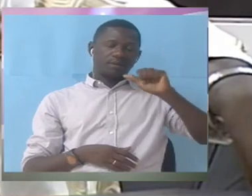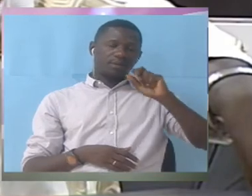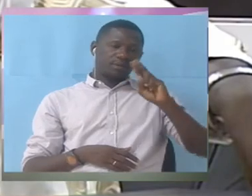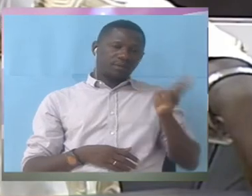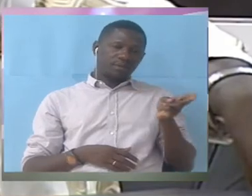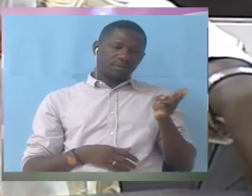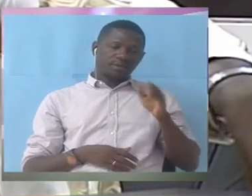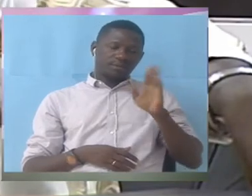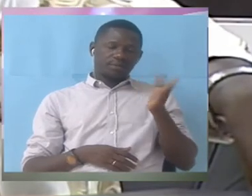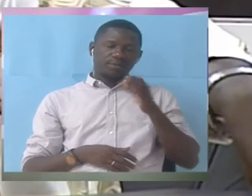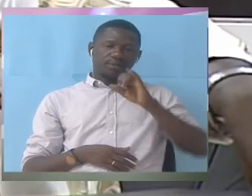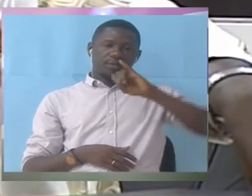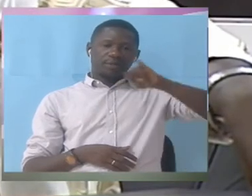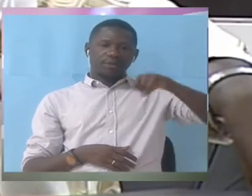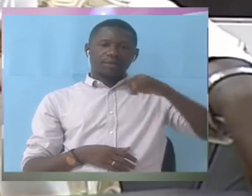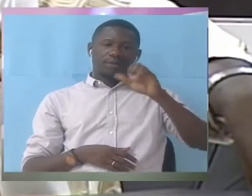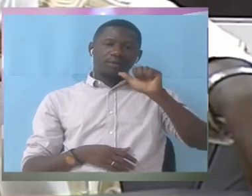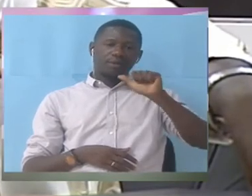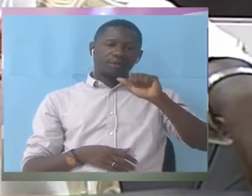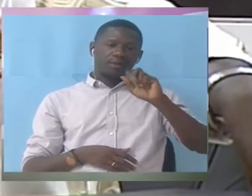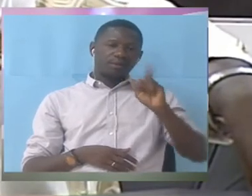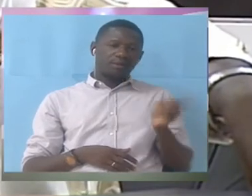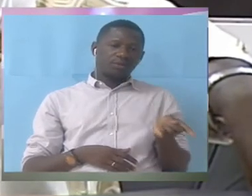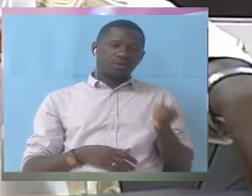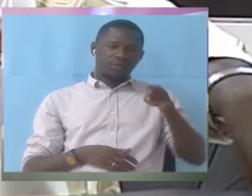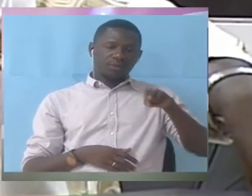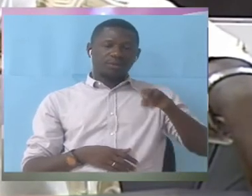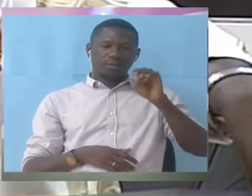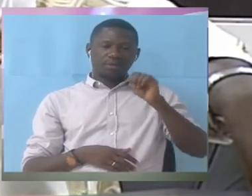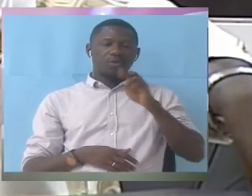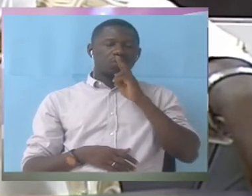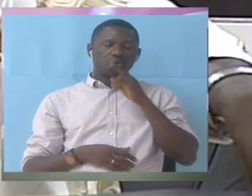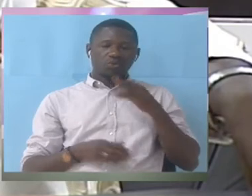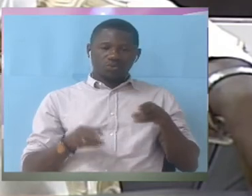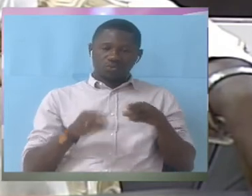who was in the gendarmerie with him. And